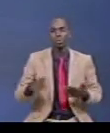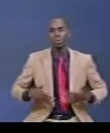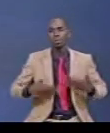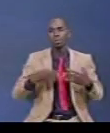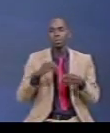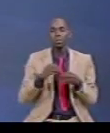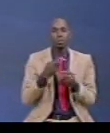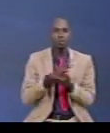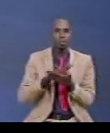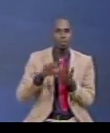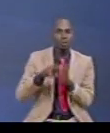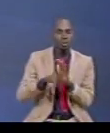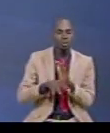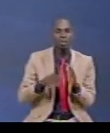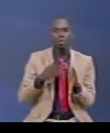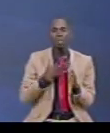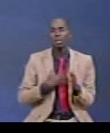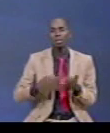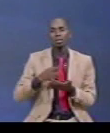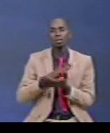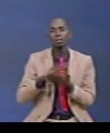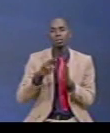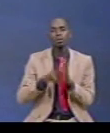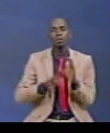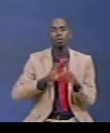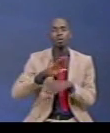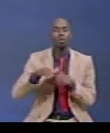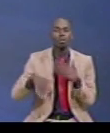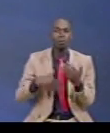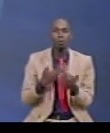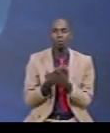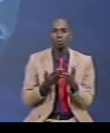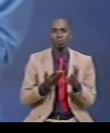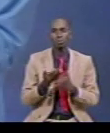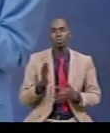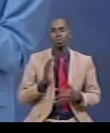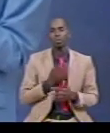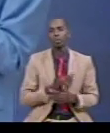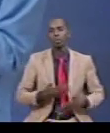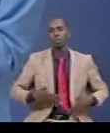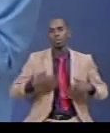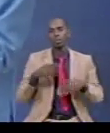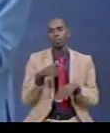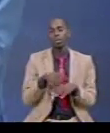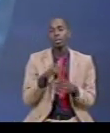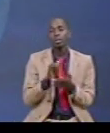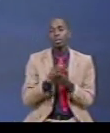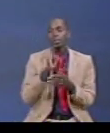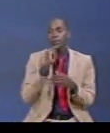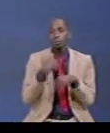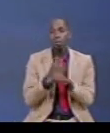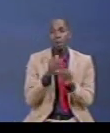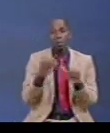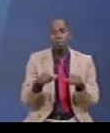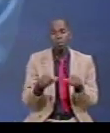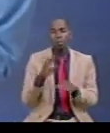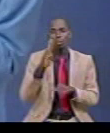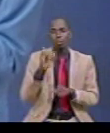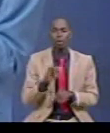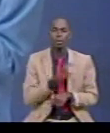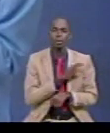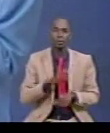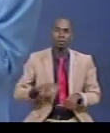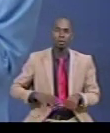and all the days of our life. That's made possible by the atonement of Christ. He